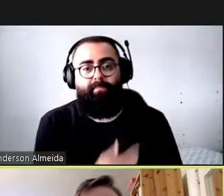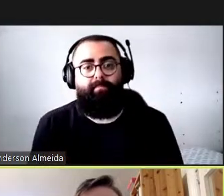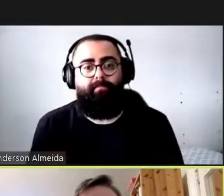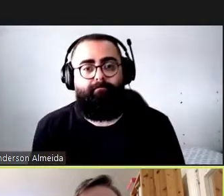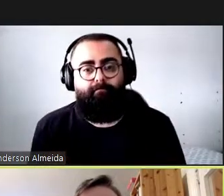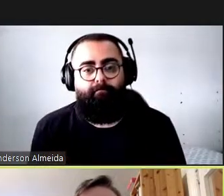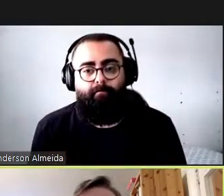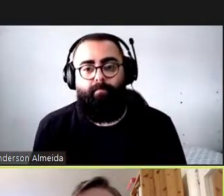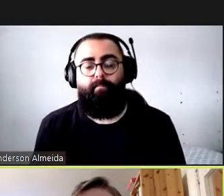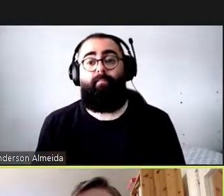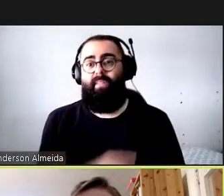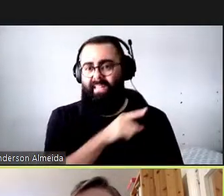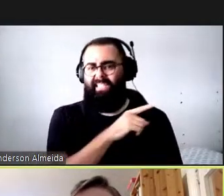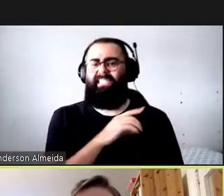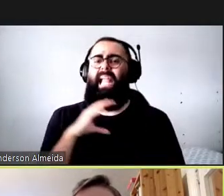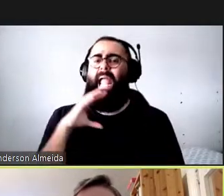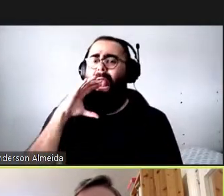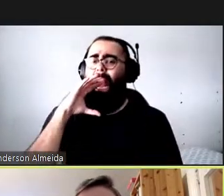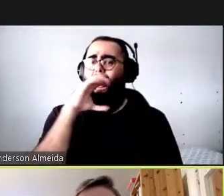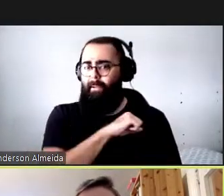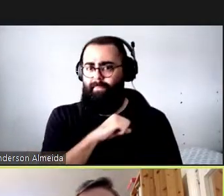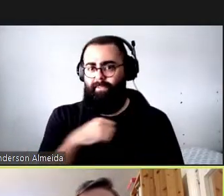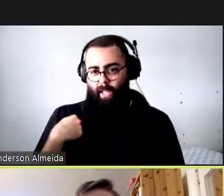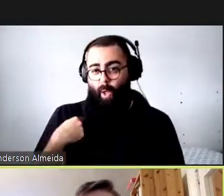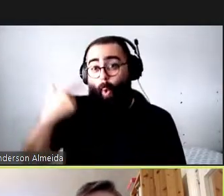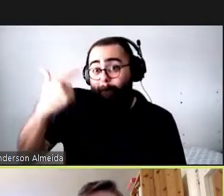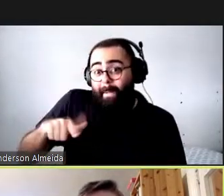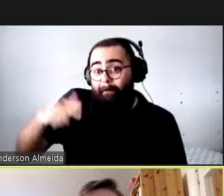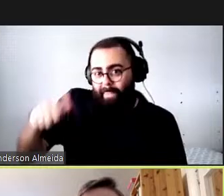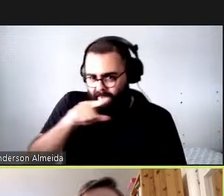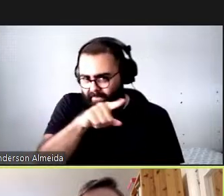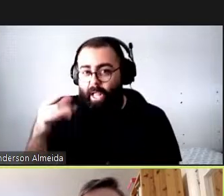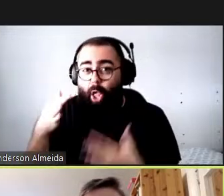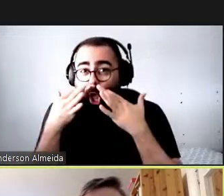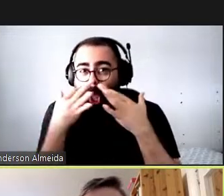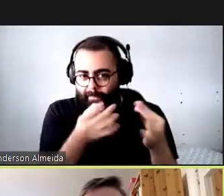It goes pretty fast, so I'll show it a couple of times.